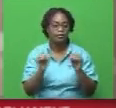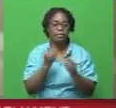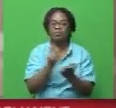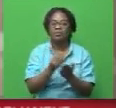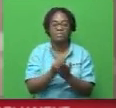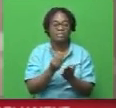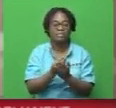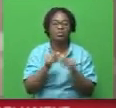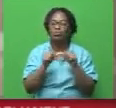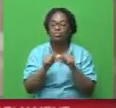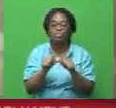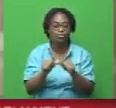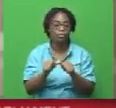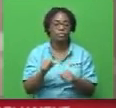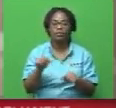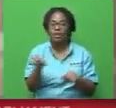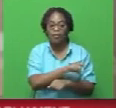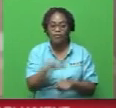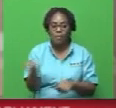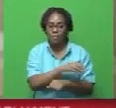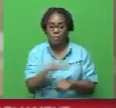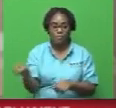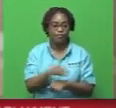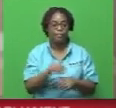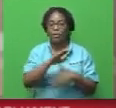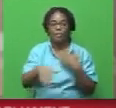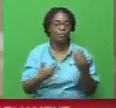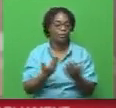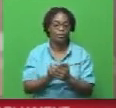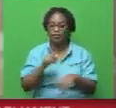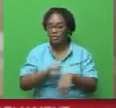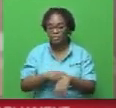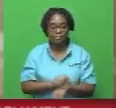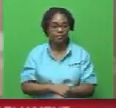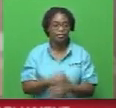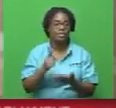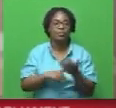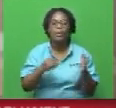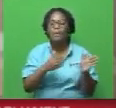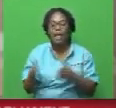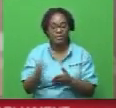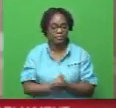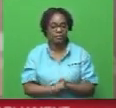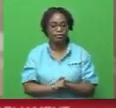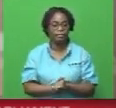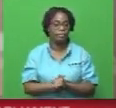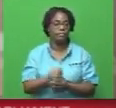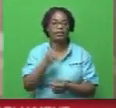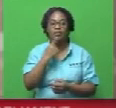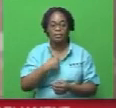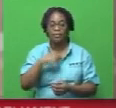plan? What is the plan? I found an allocation for fees to be paid